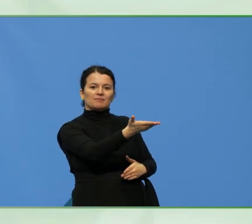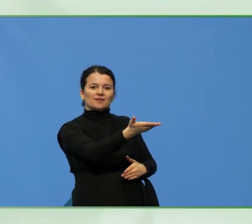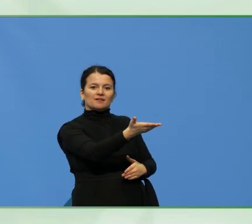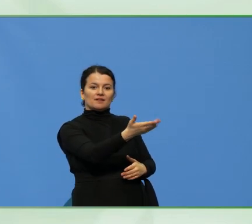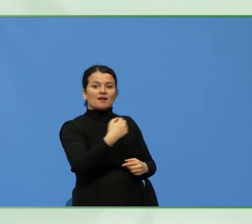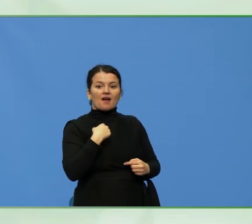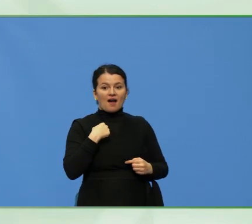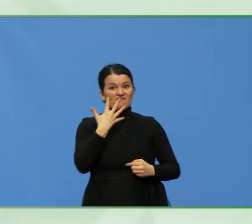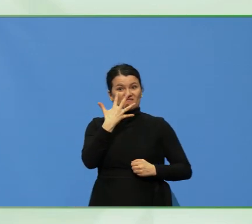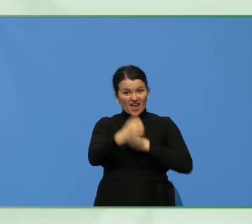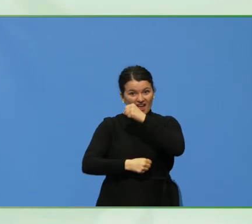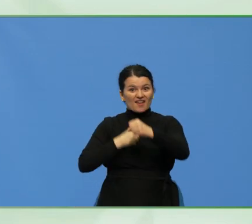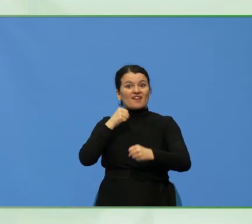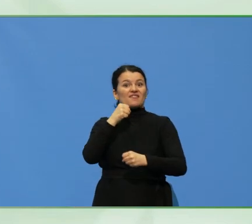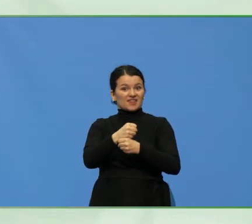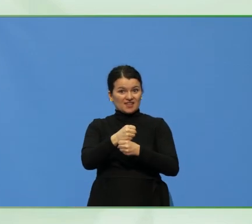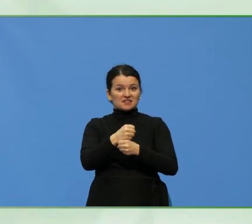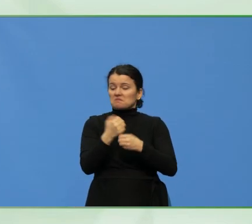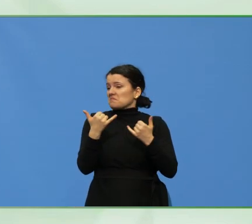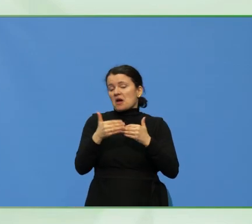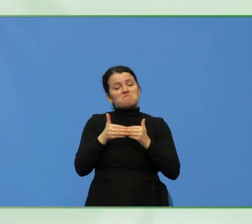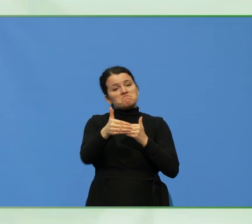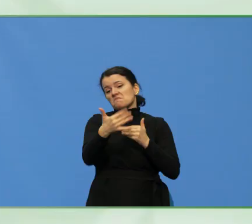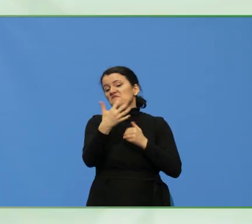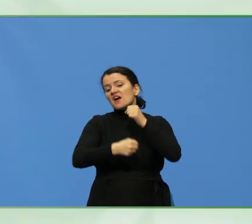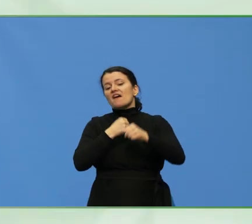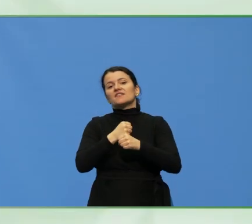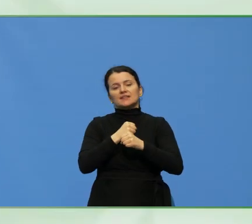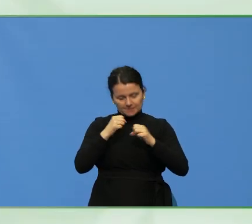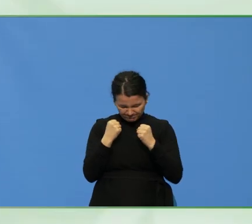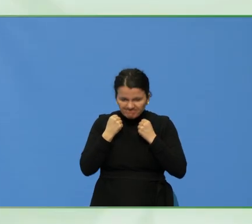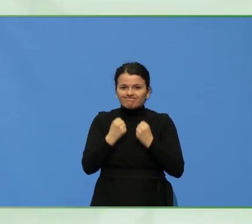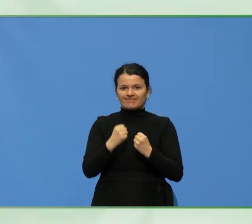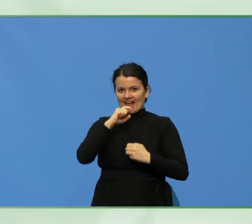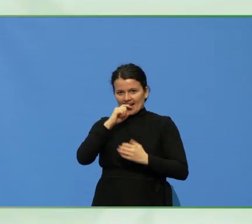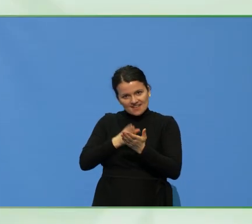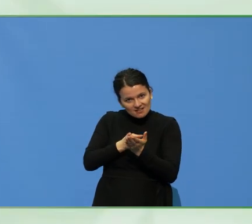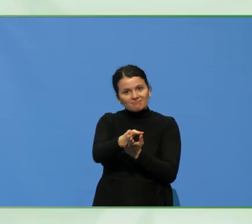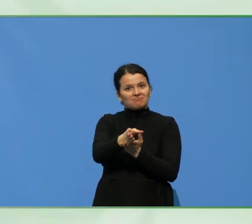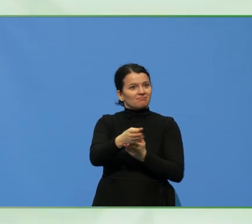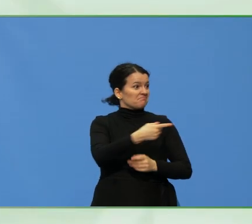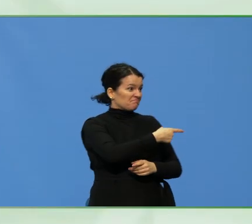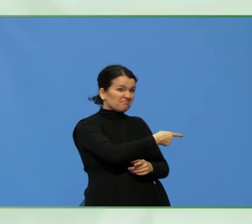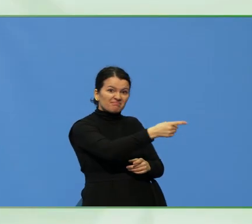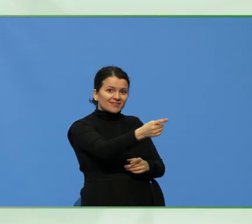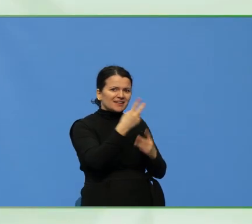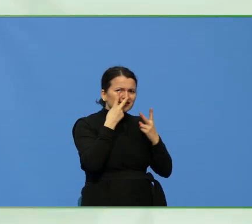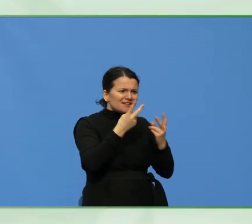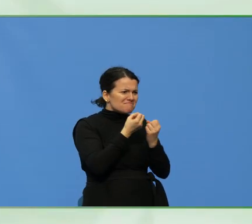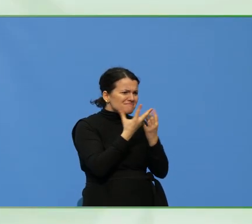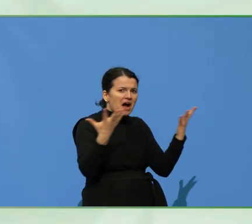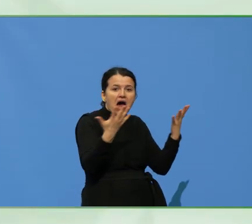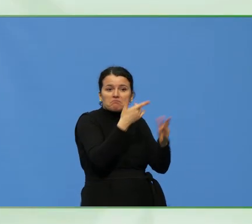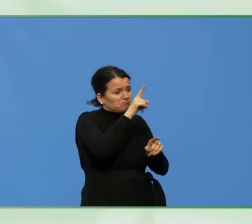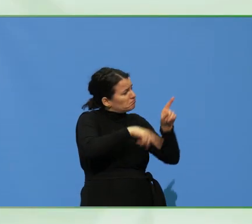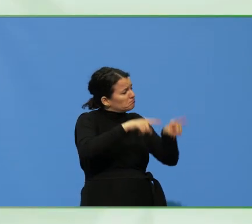million instructors with disabilities teaching fitness classes and yoga classes and Pilates and dance and every